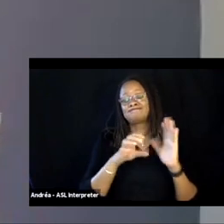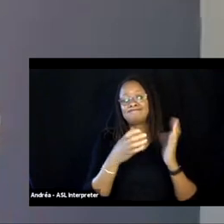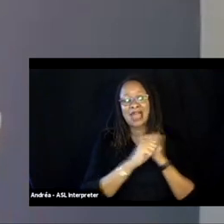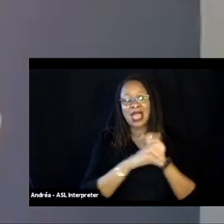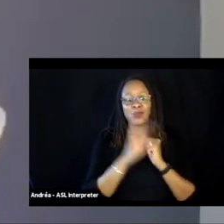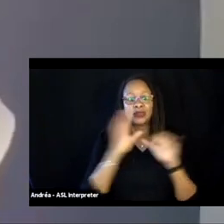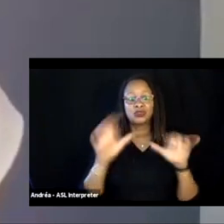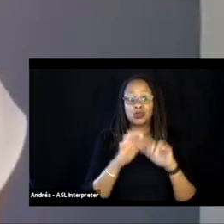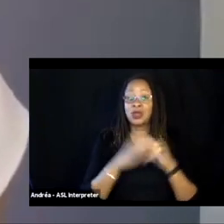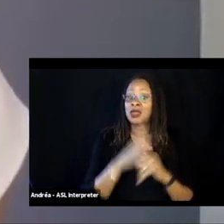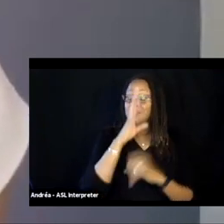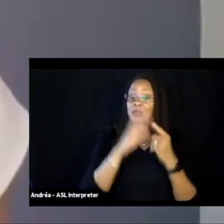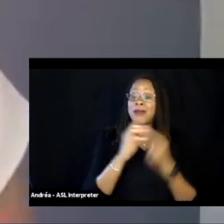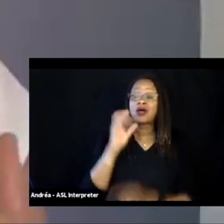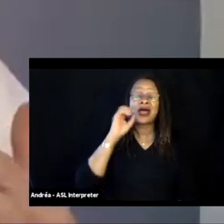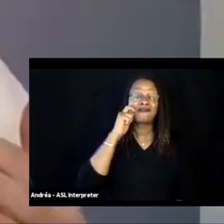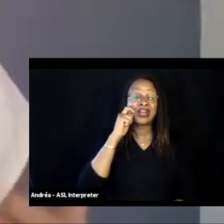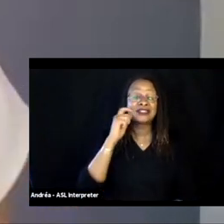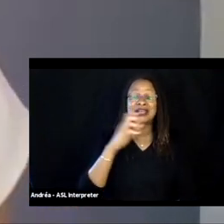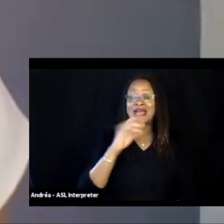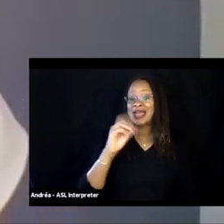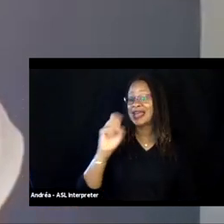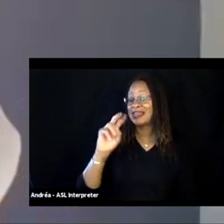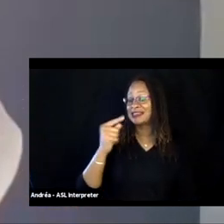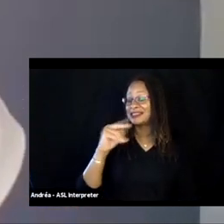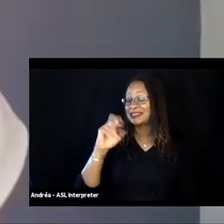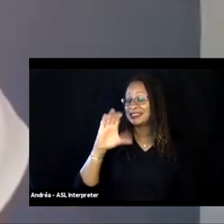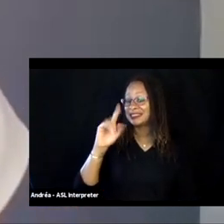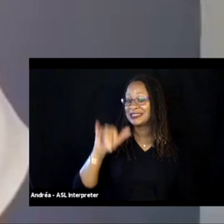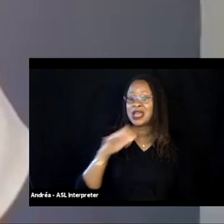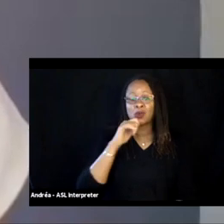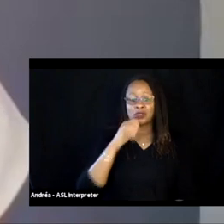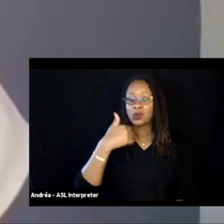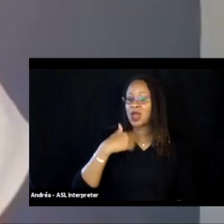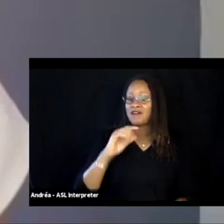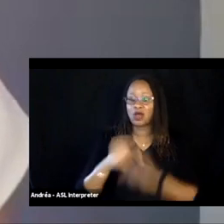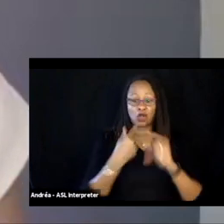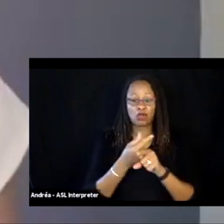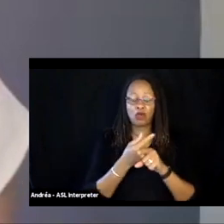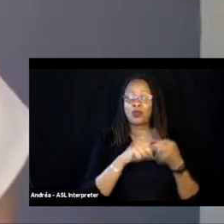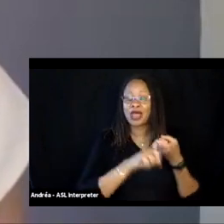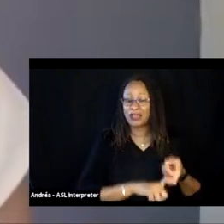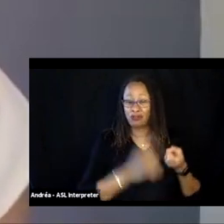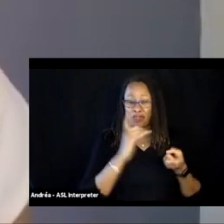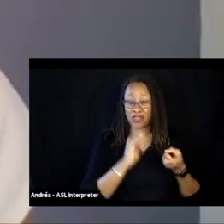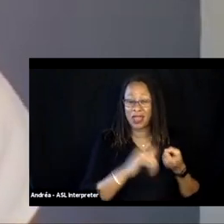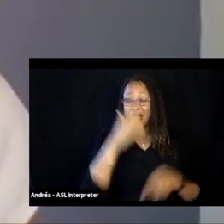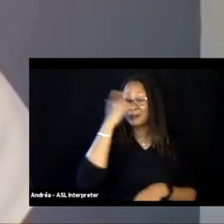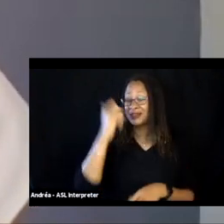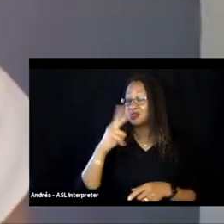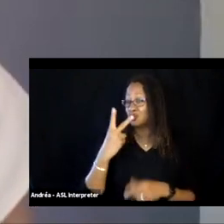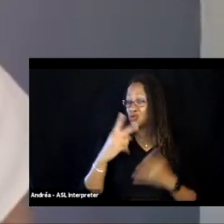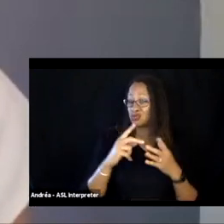race and ethnicity now, shifting gears, we actually don't have a global anchor, and the reason for this is twofold. First, a lot of